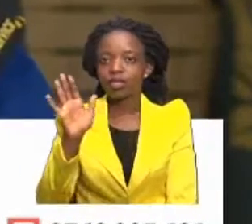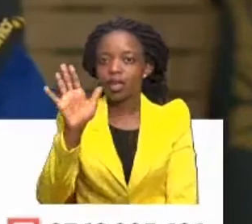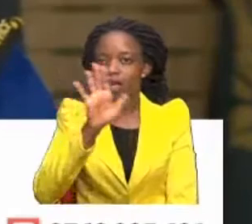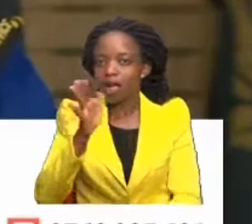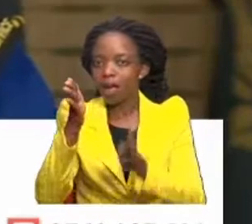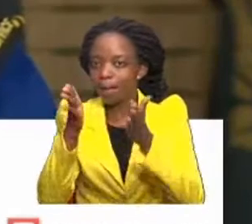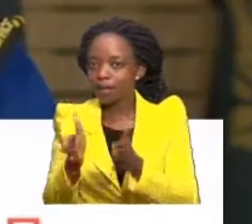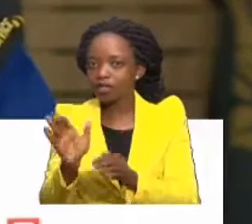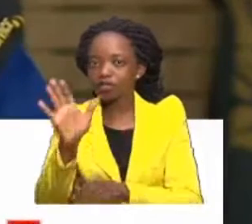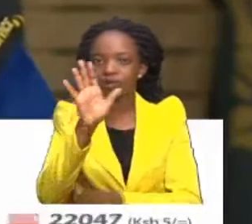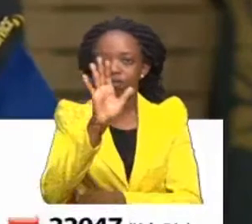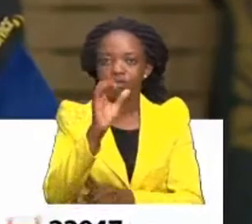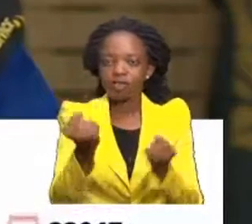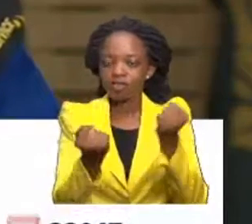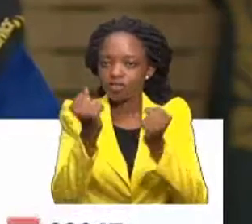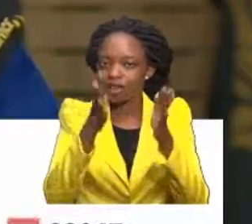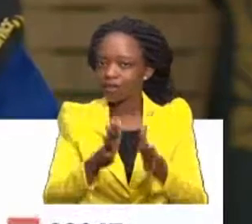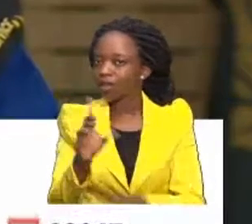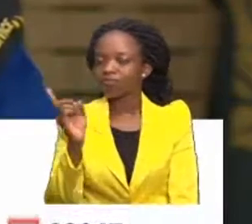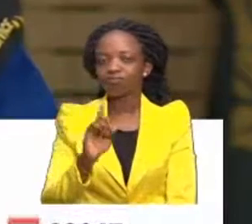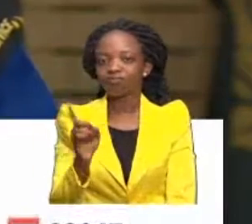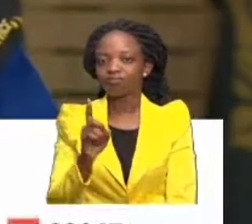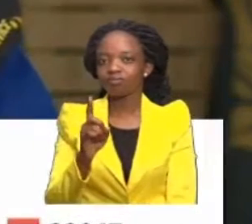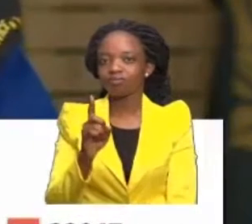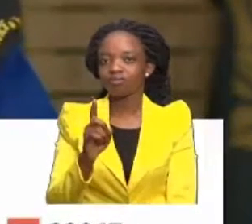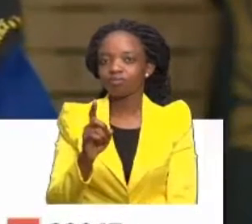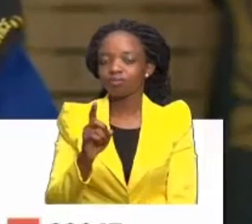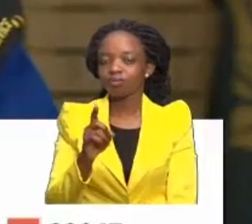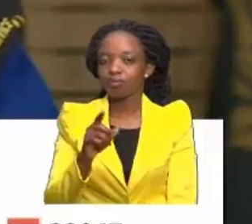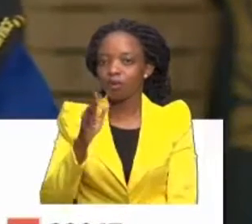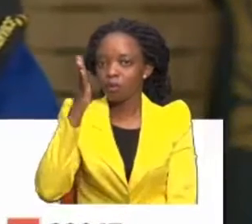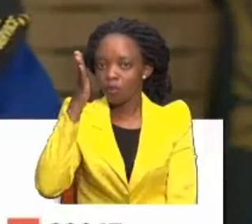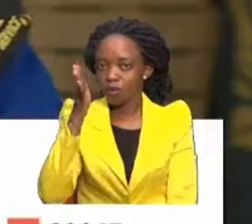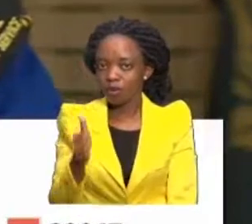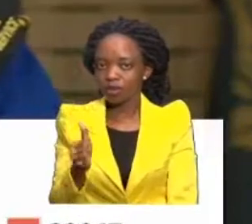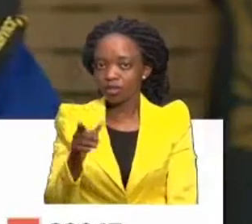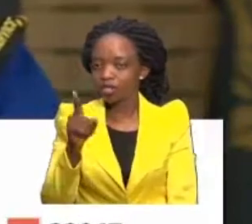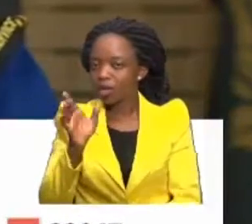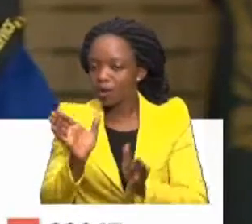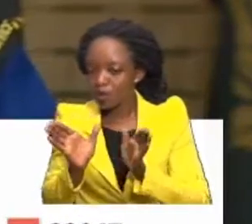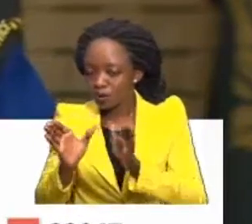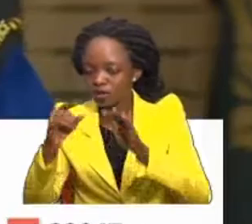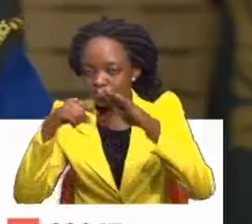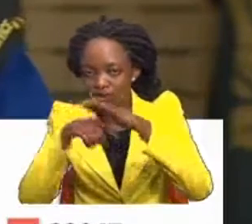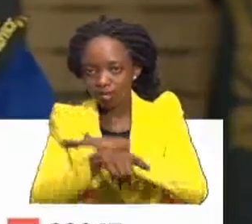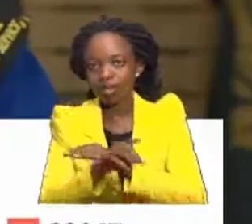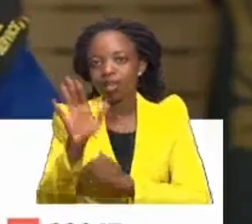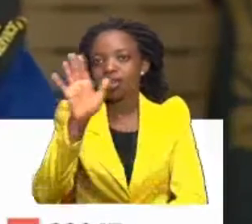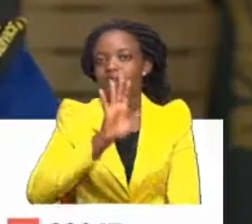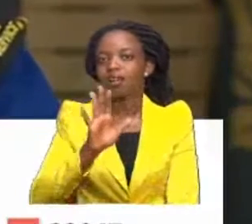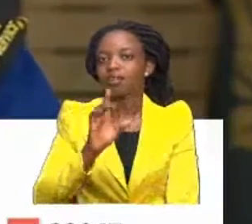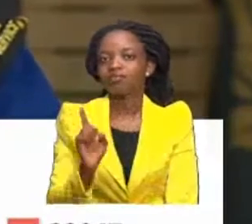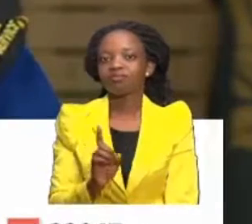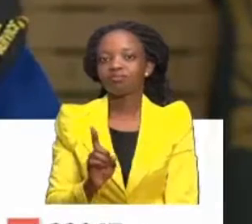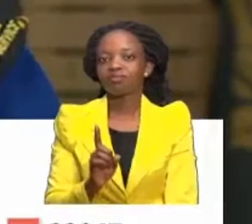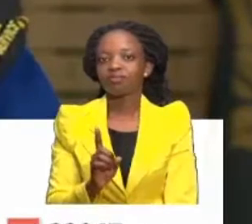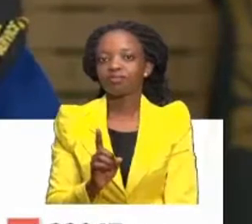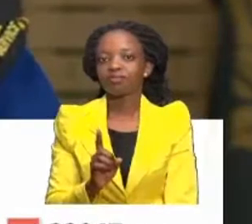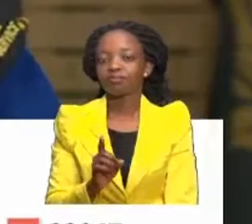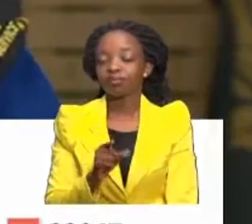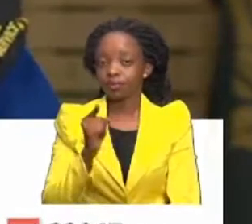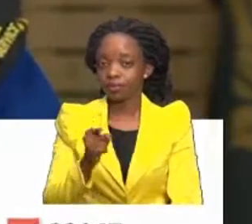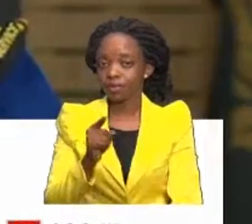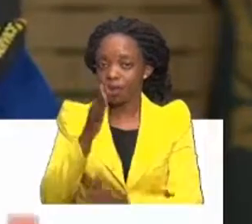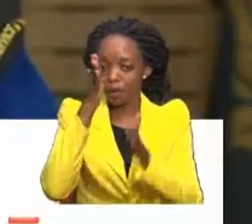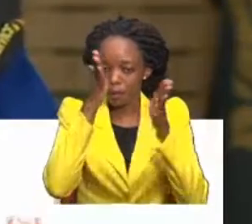matatu operators that they pushed you into the matatu. It is